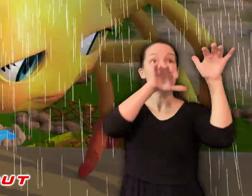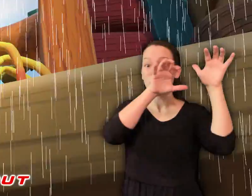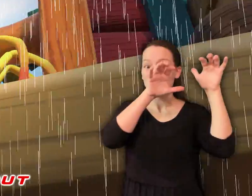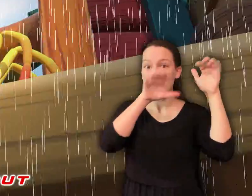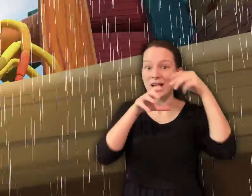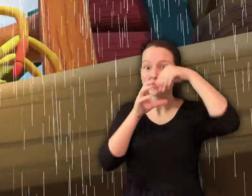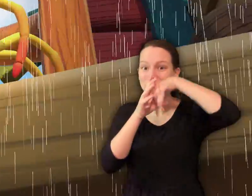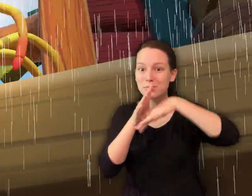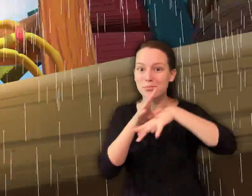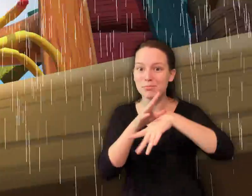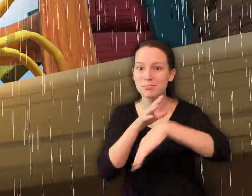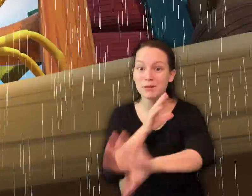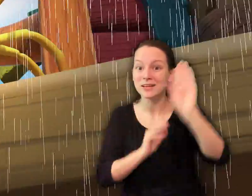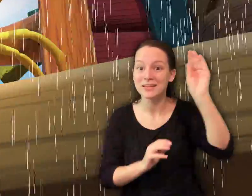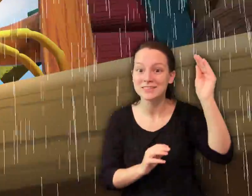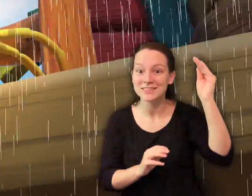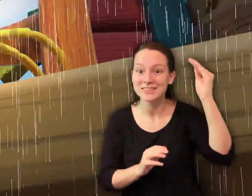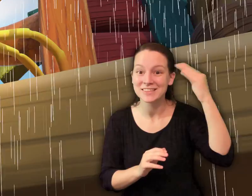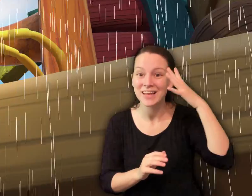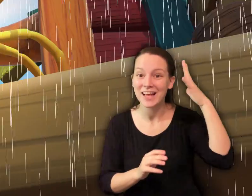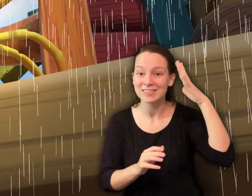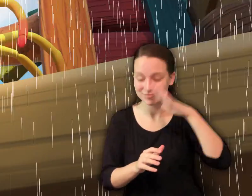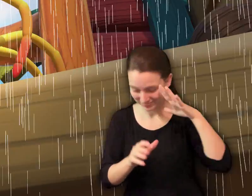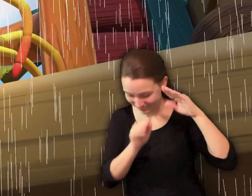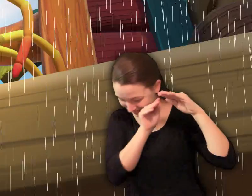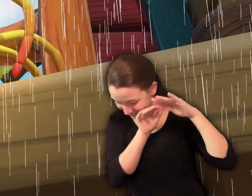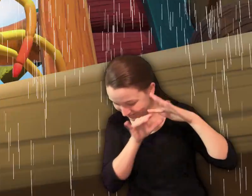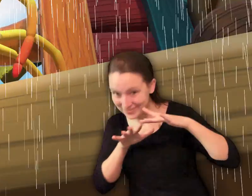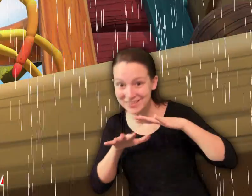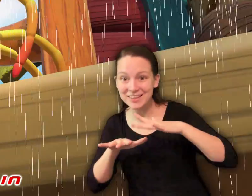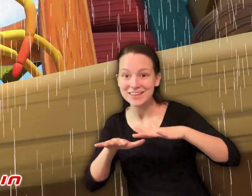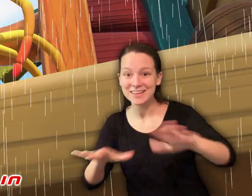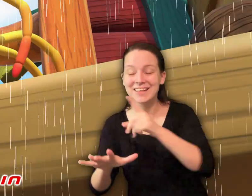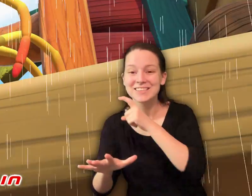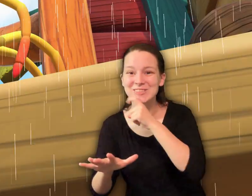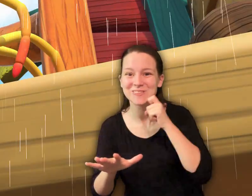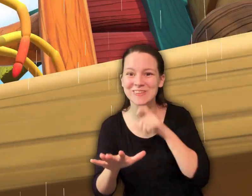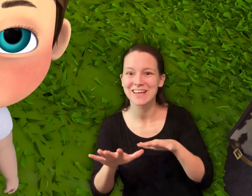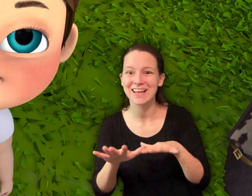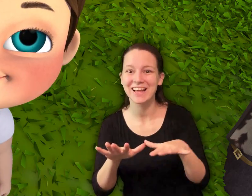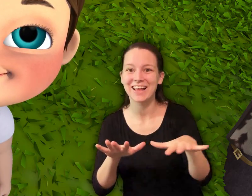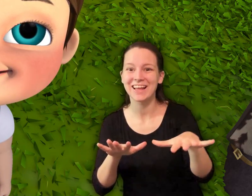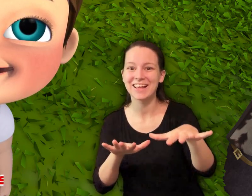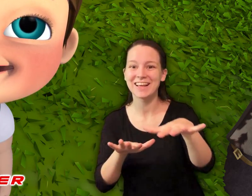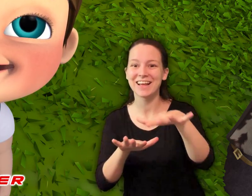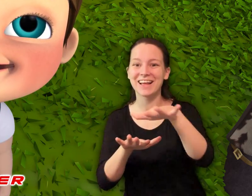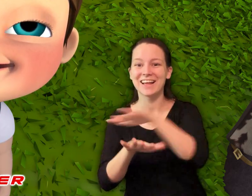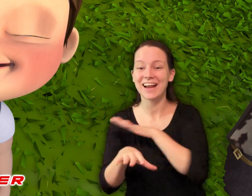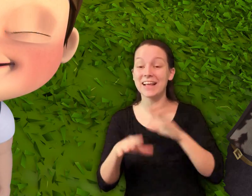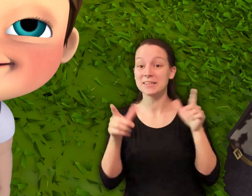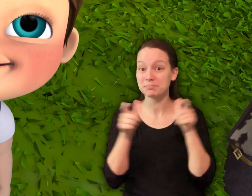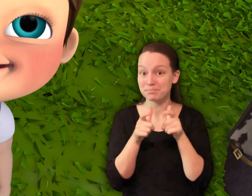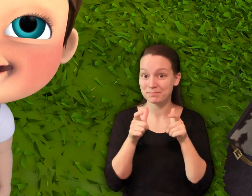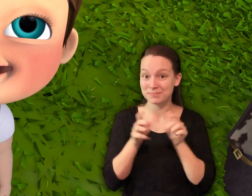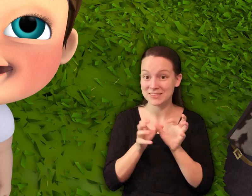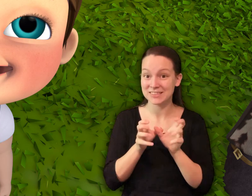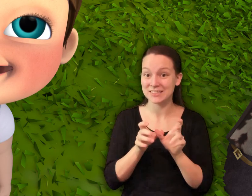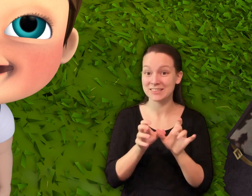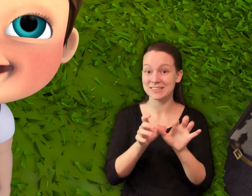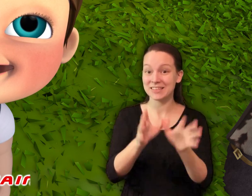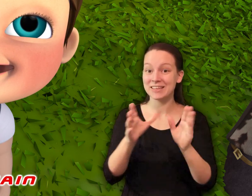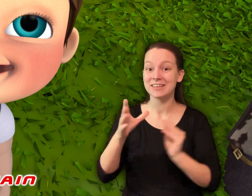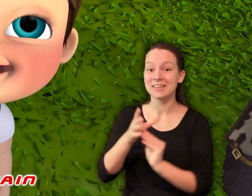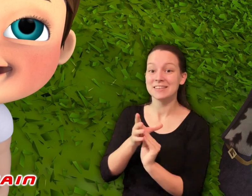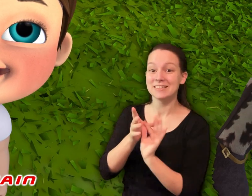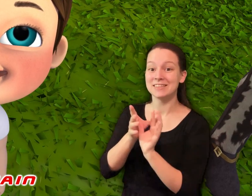spider out out came the Sun and dried up all the rain and the in intoy spider climbed up